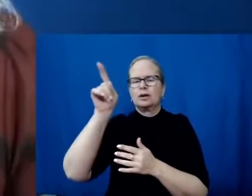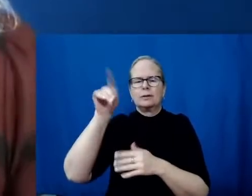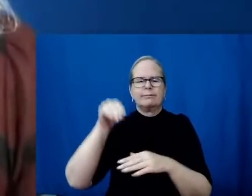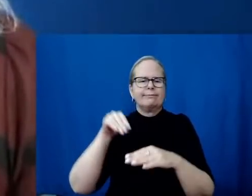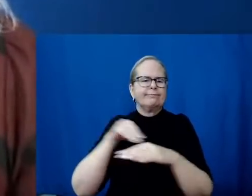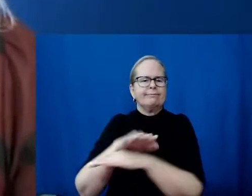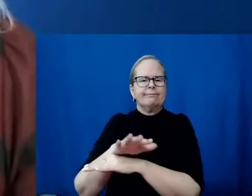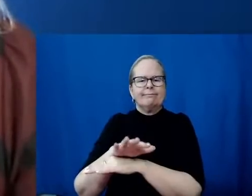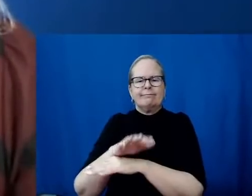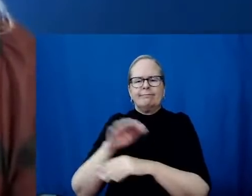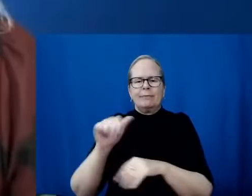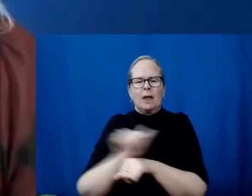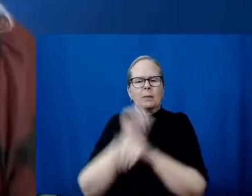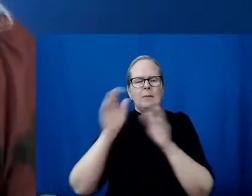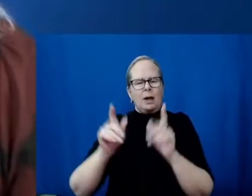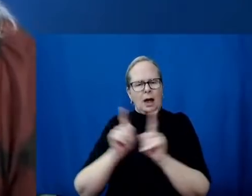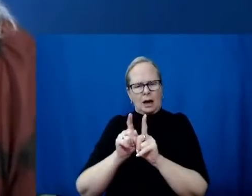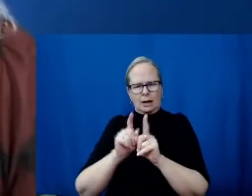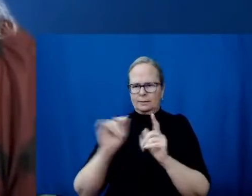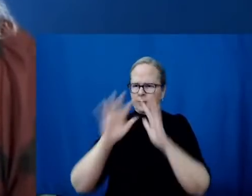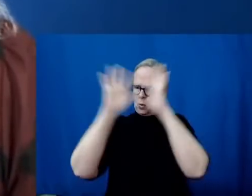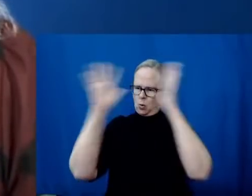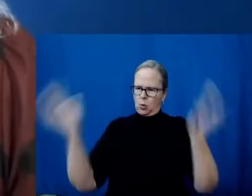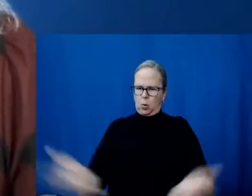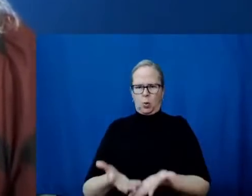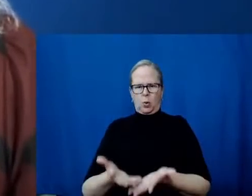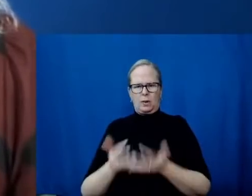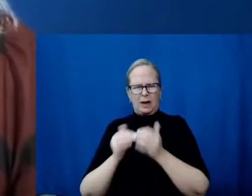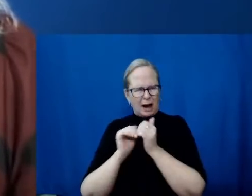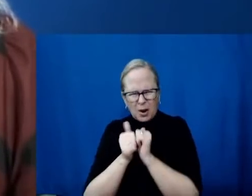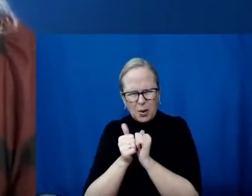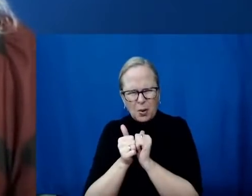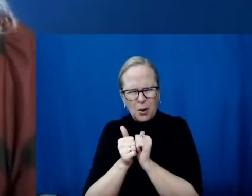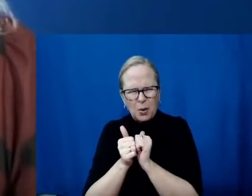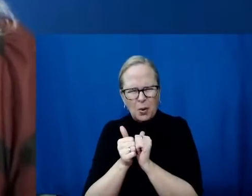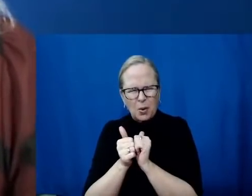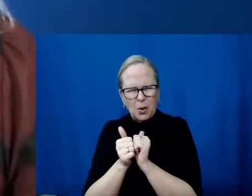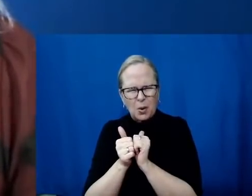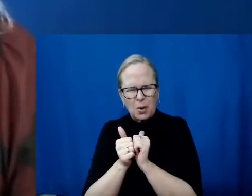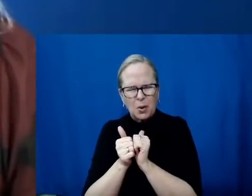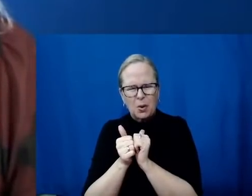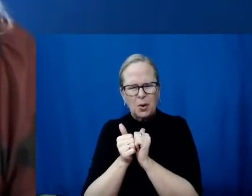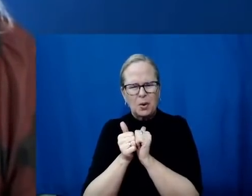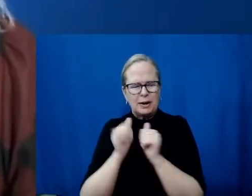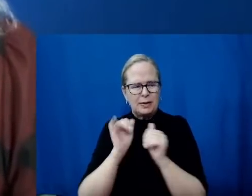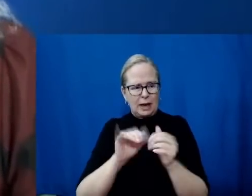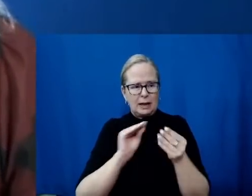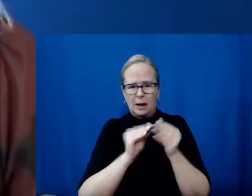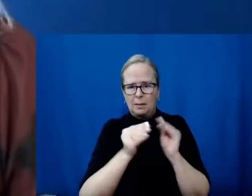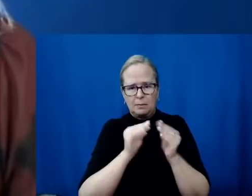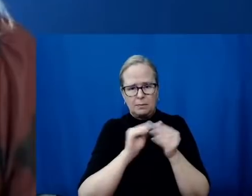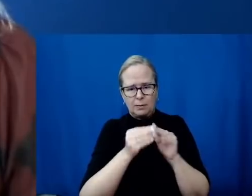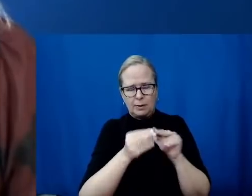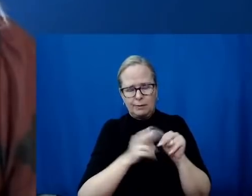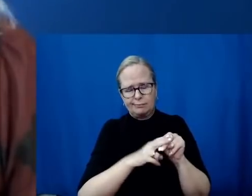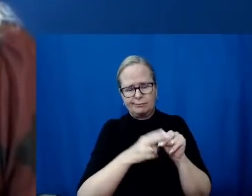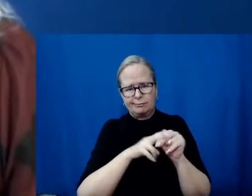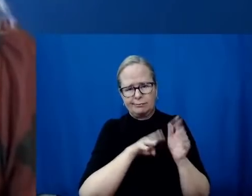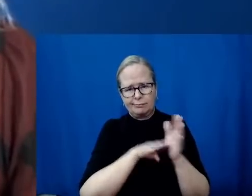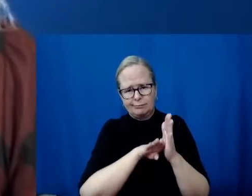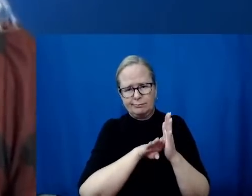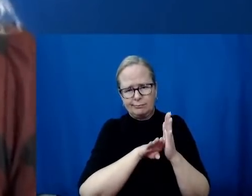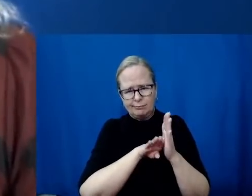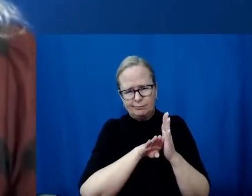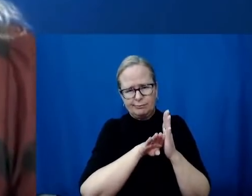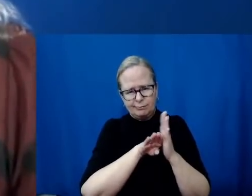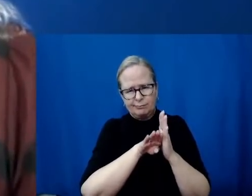effect in Alberta on our acute care system, as we watch those numbers continue to rise. It